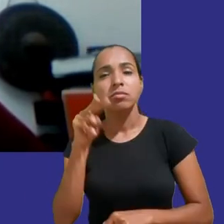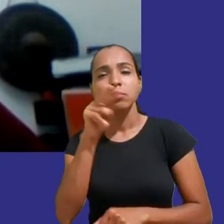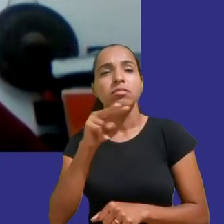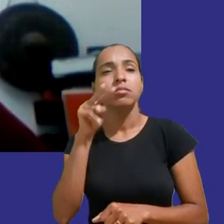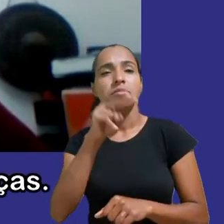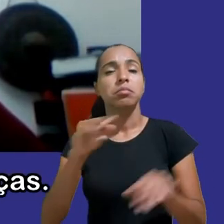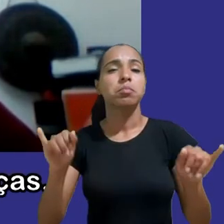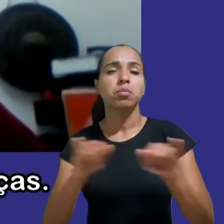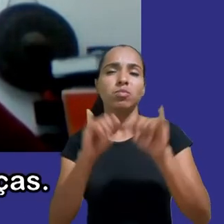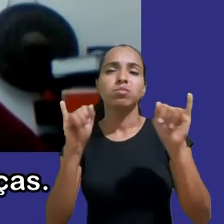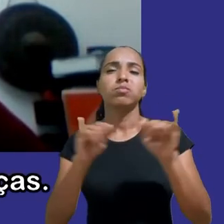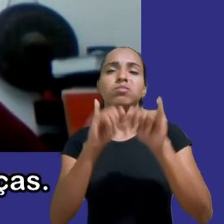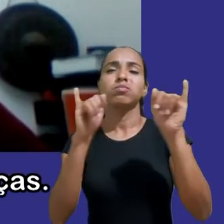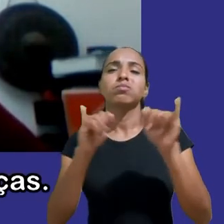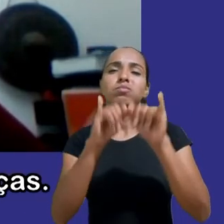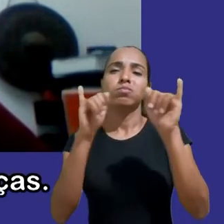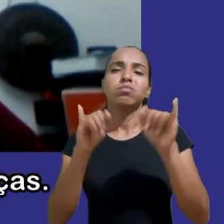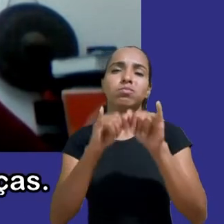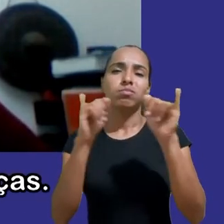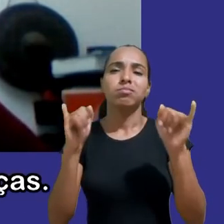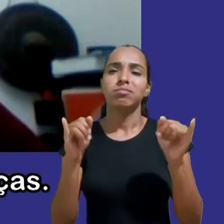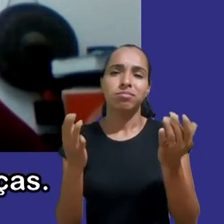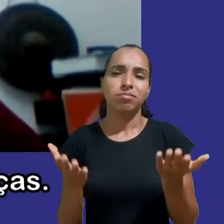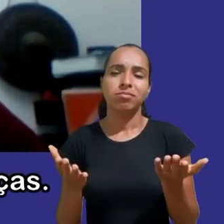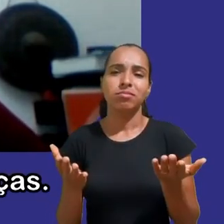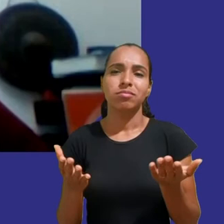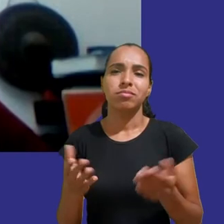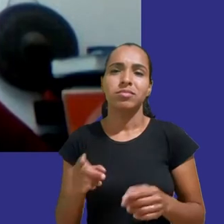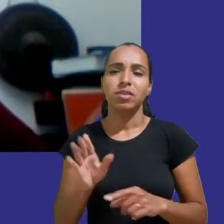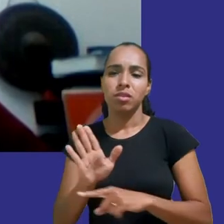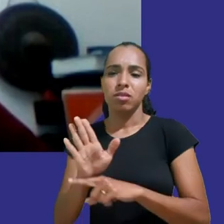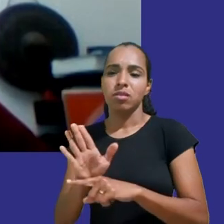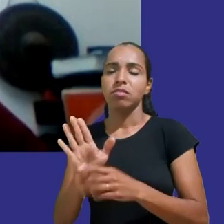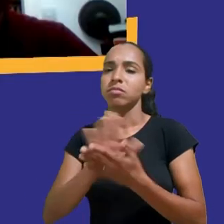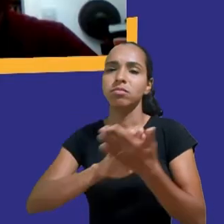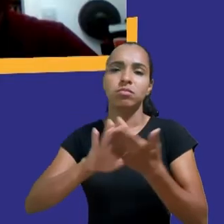neither good nor bad but actively bad for our children